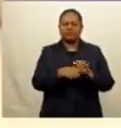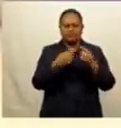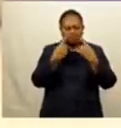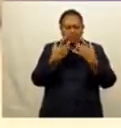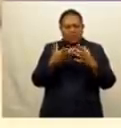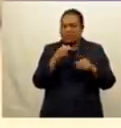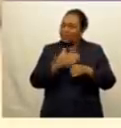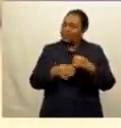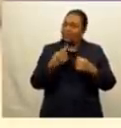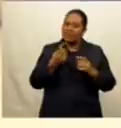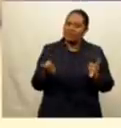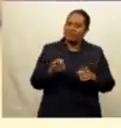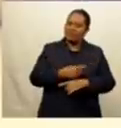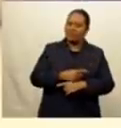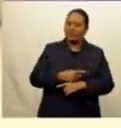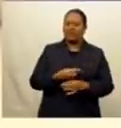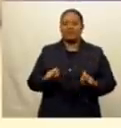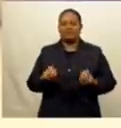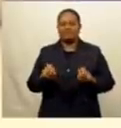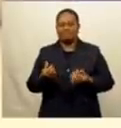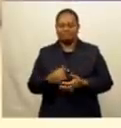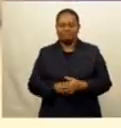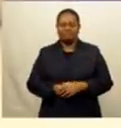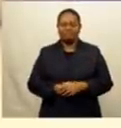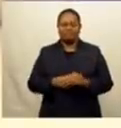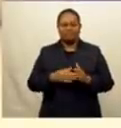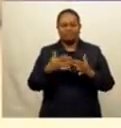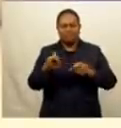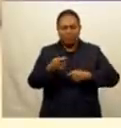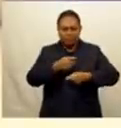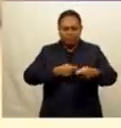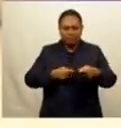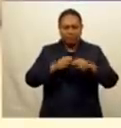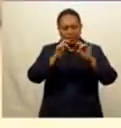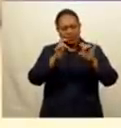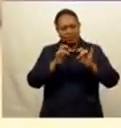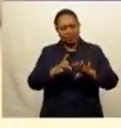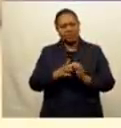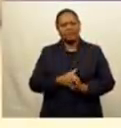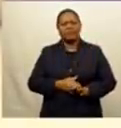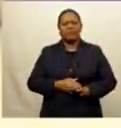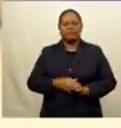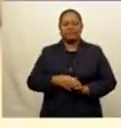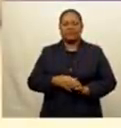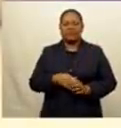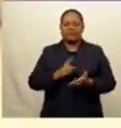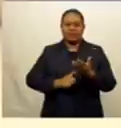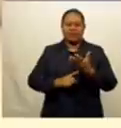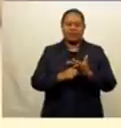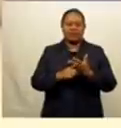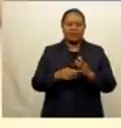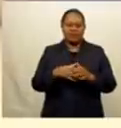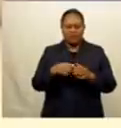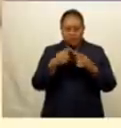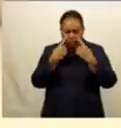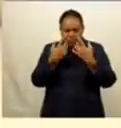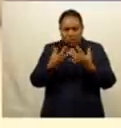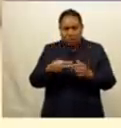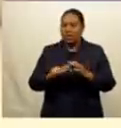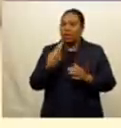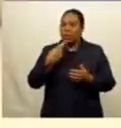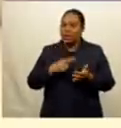make any changes to its current policy actions. Traders also cheered on Australia's March quarter current account surplus, which came out at a record